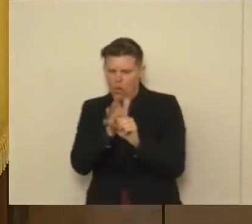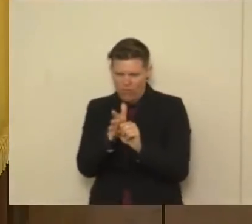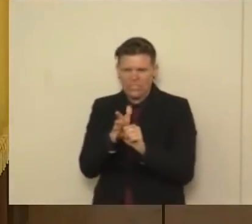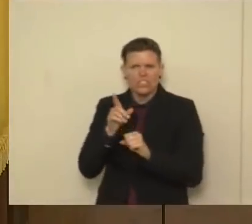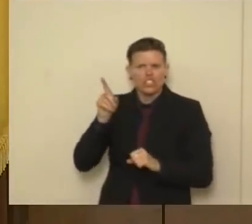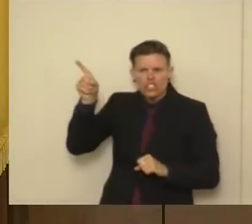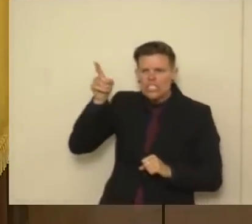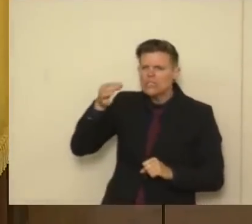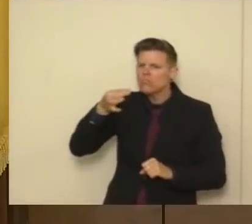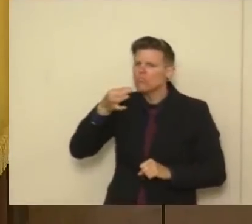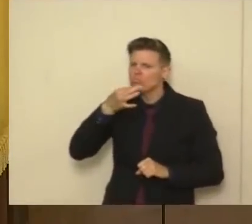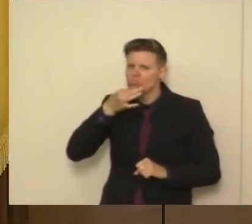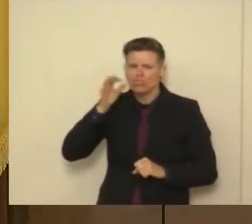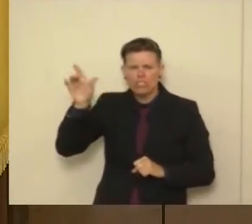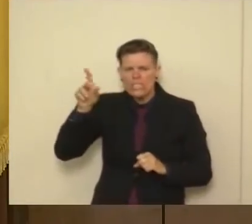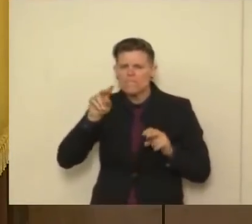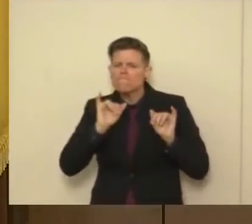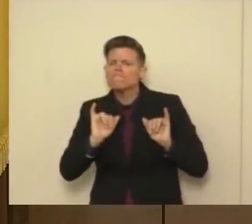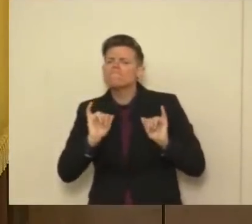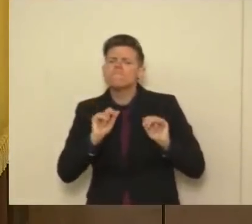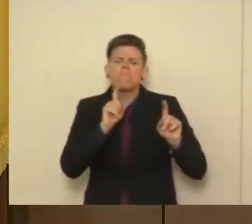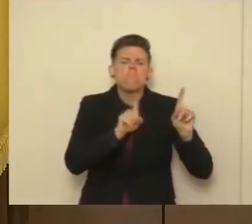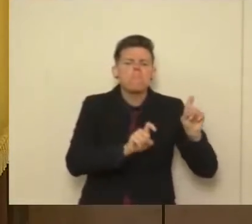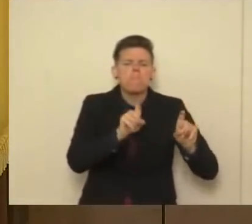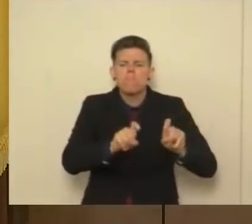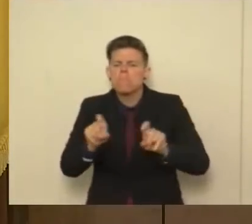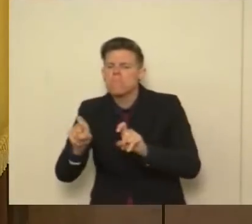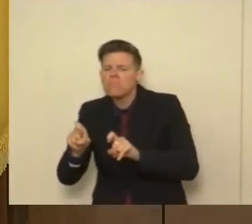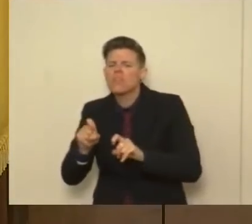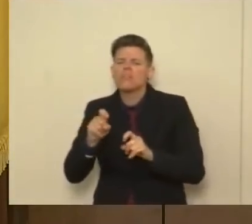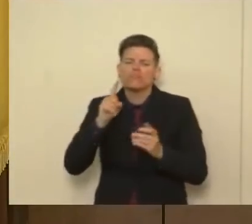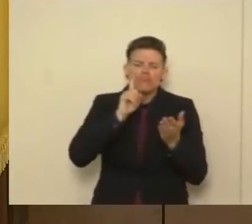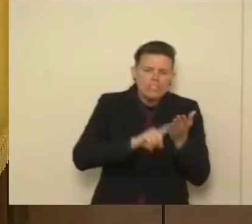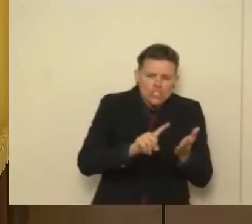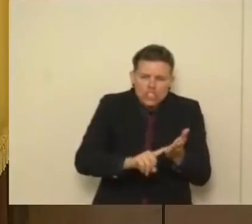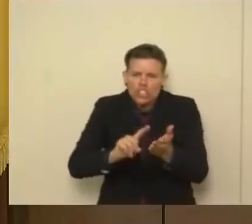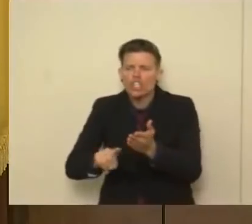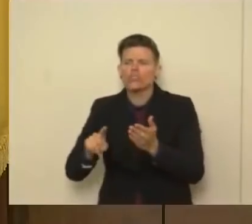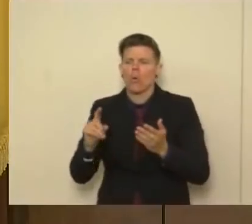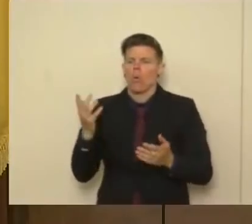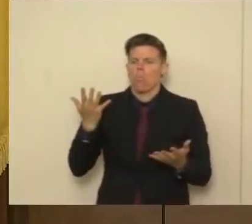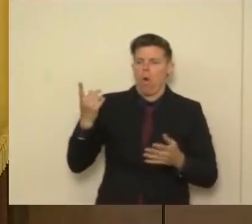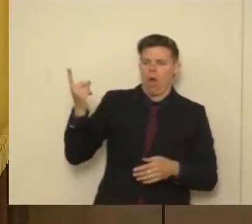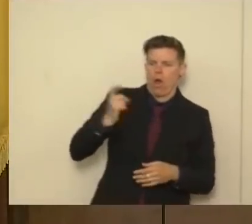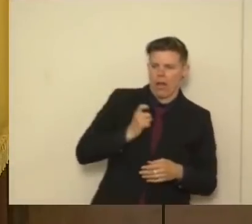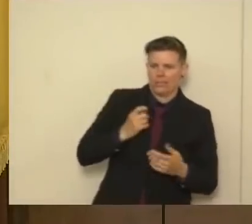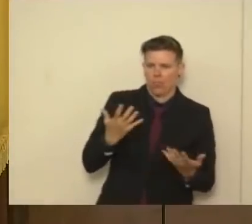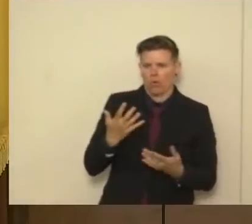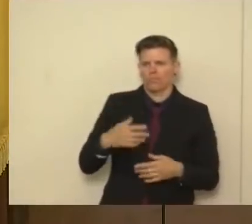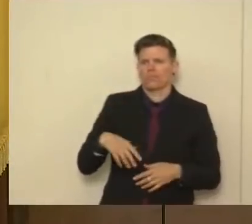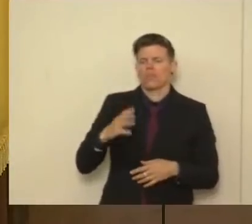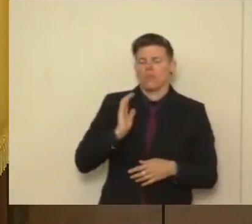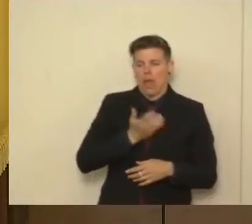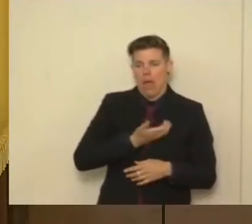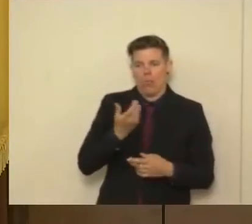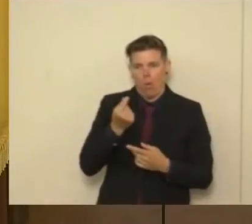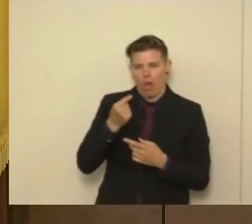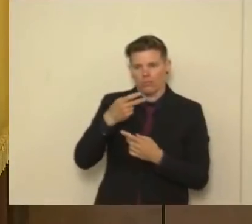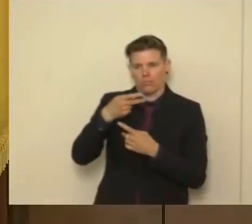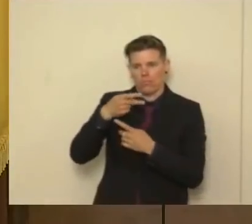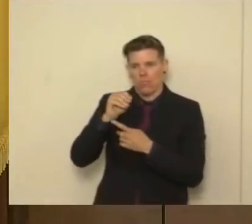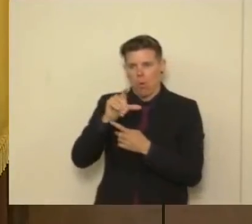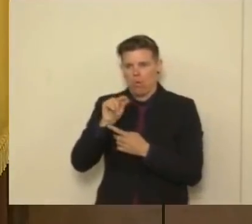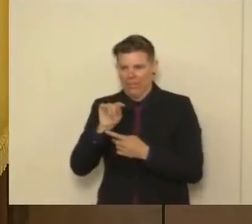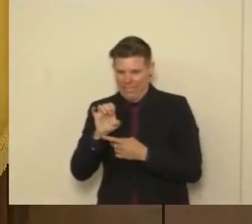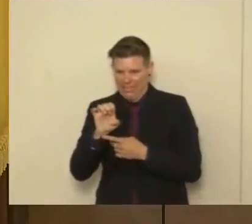And she's asking many states, including ours, to do something called pooling. So you have to answer both questions, Dr. Grace. And